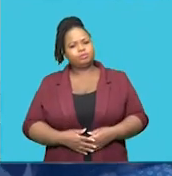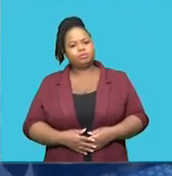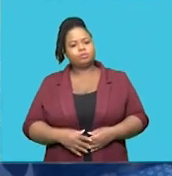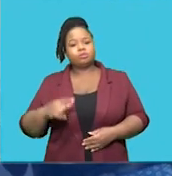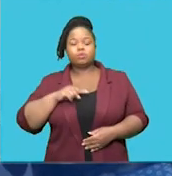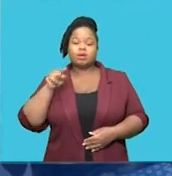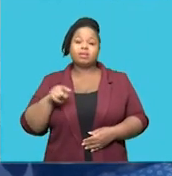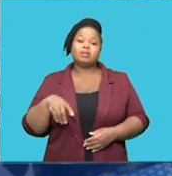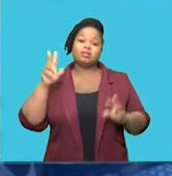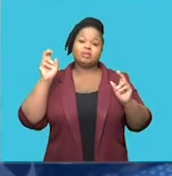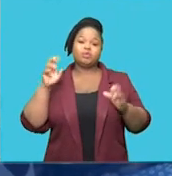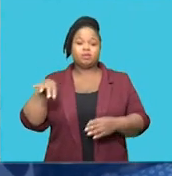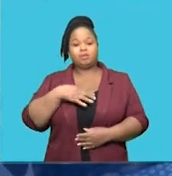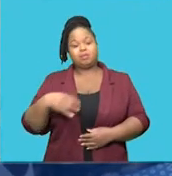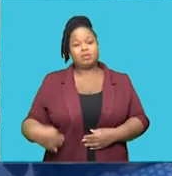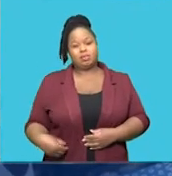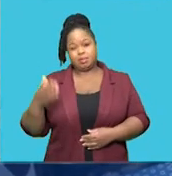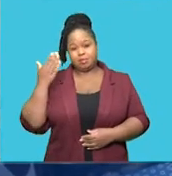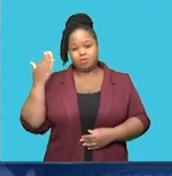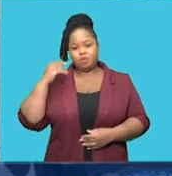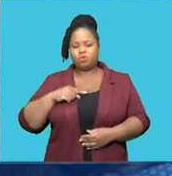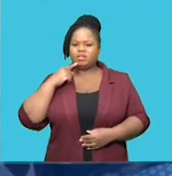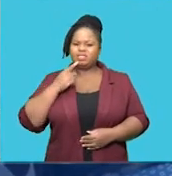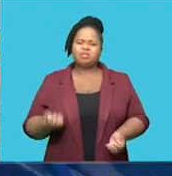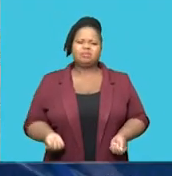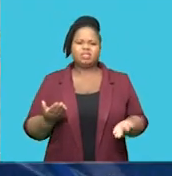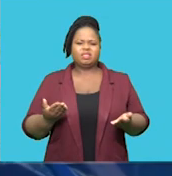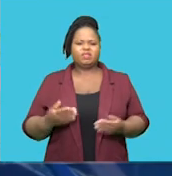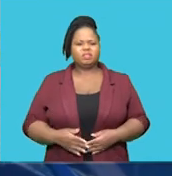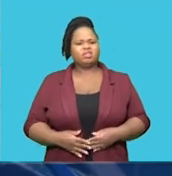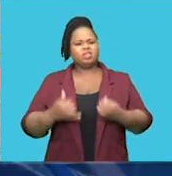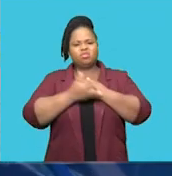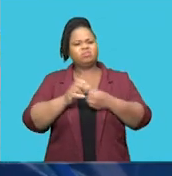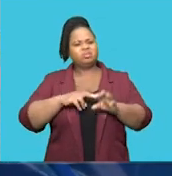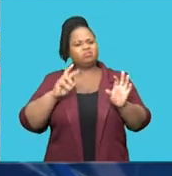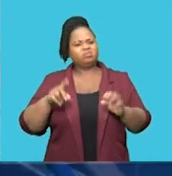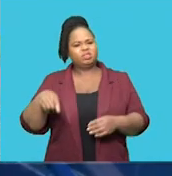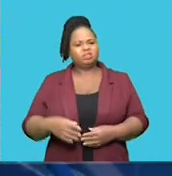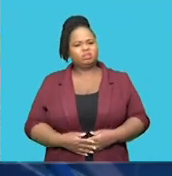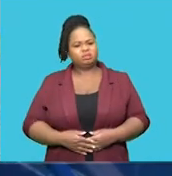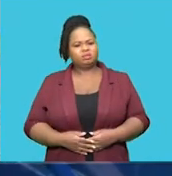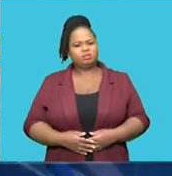In the president, if we are to let us go to the city, must step down. I wish the government is going to keep an